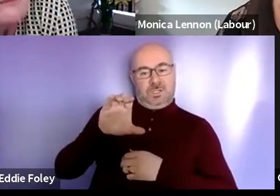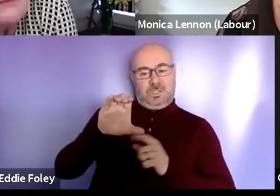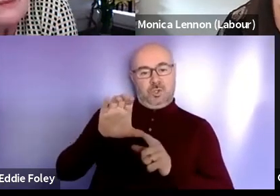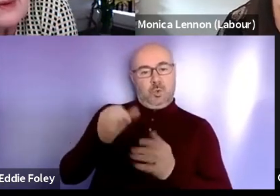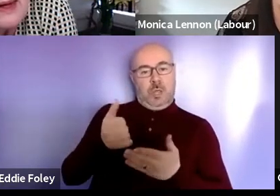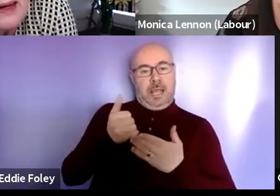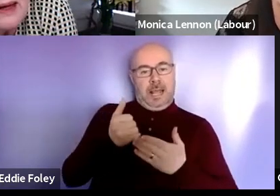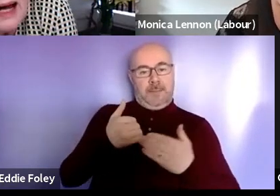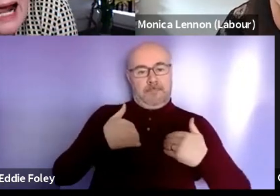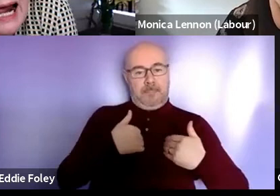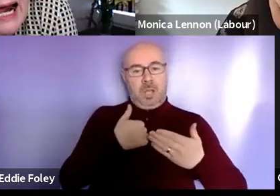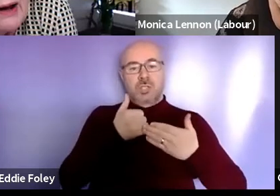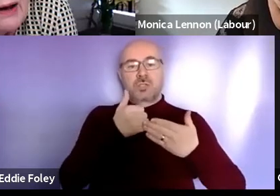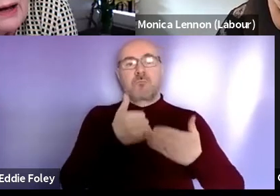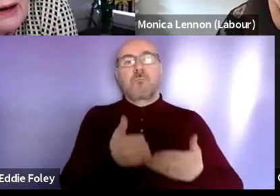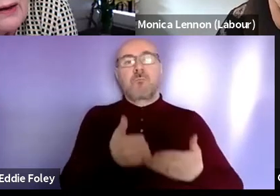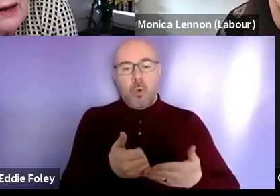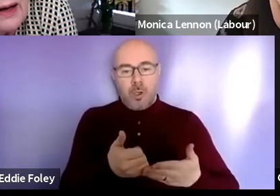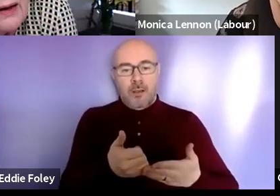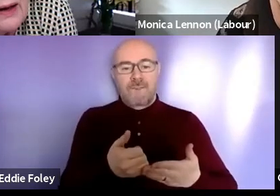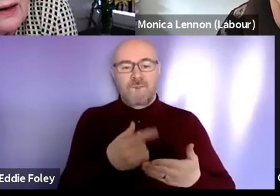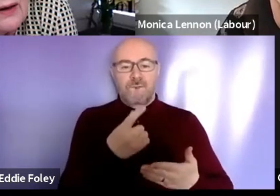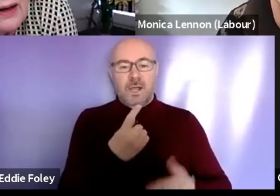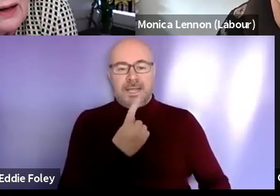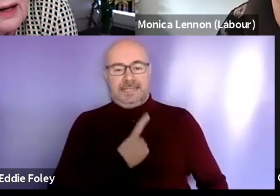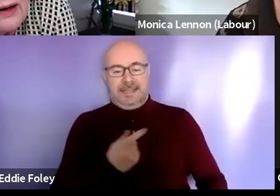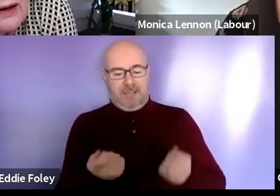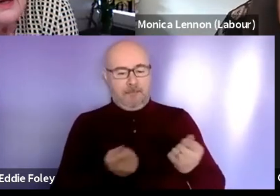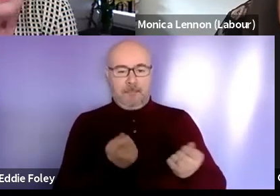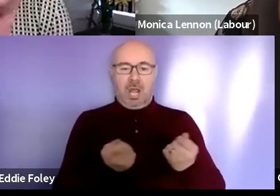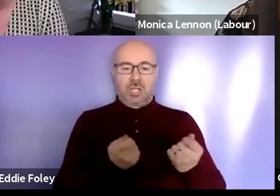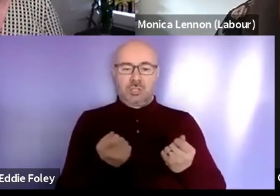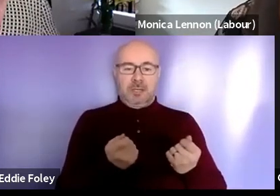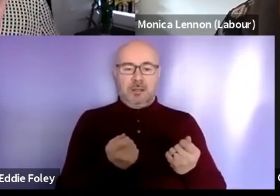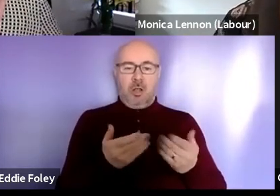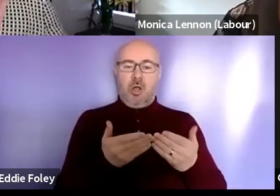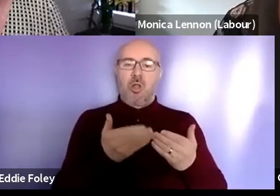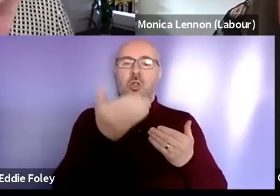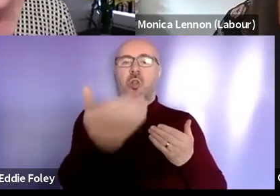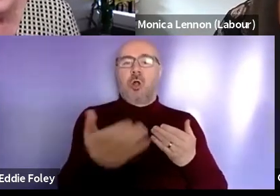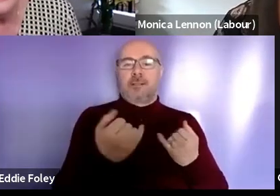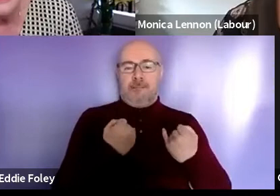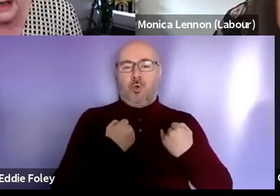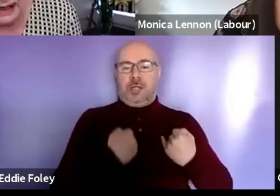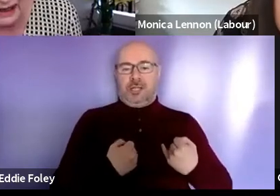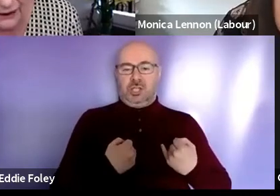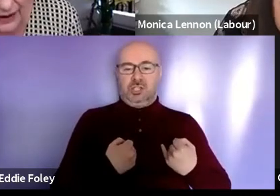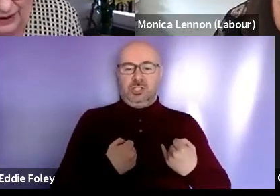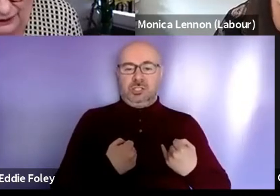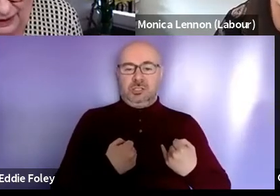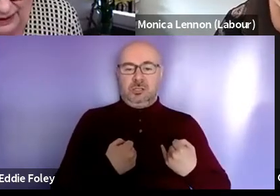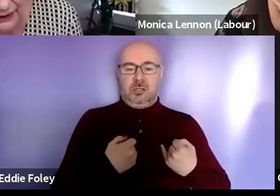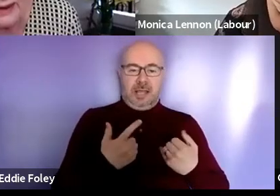costs that are associated with the self-management of people's long-term conditions, to help improve their health